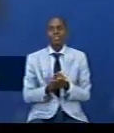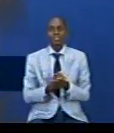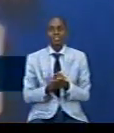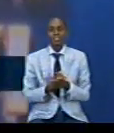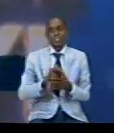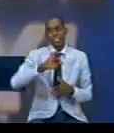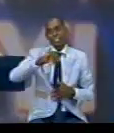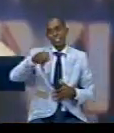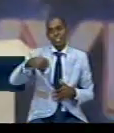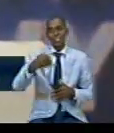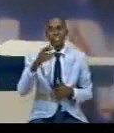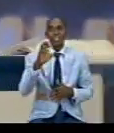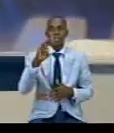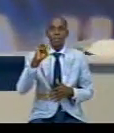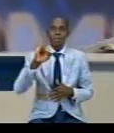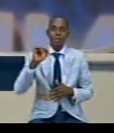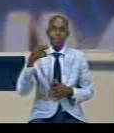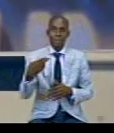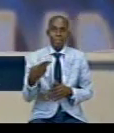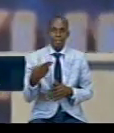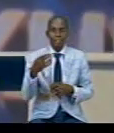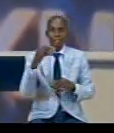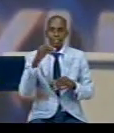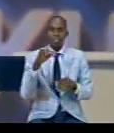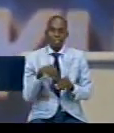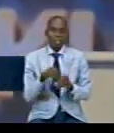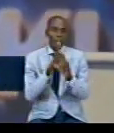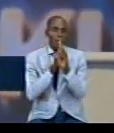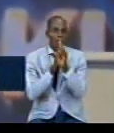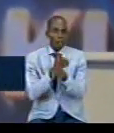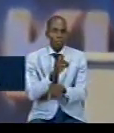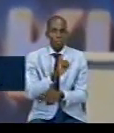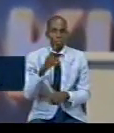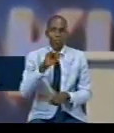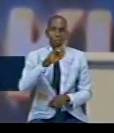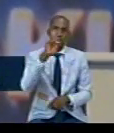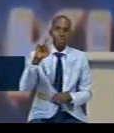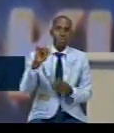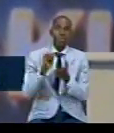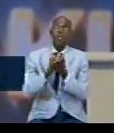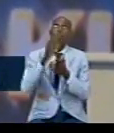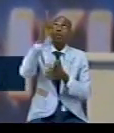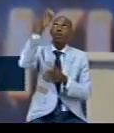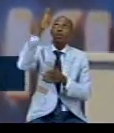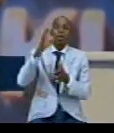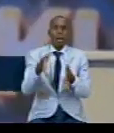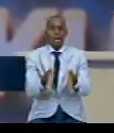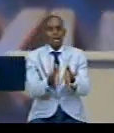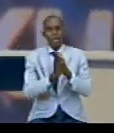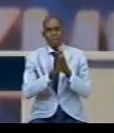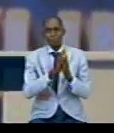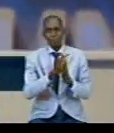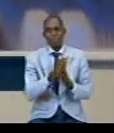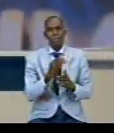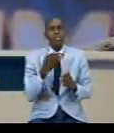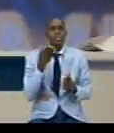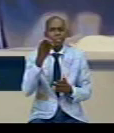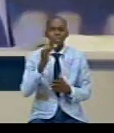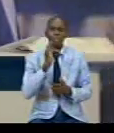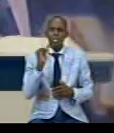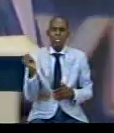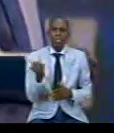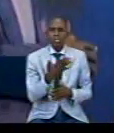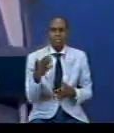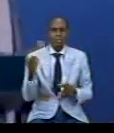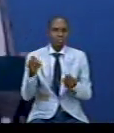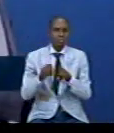Jeremiah, in answering the question that God asked, is there anything too hard for me?